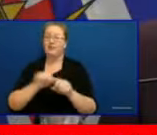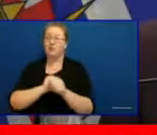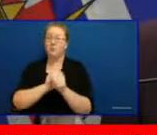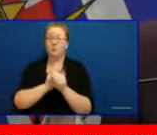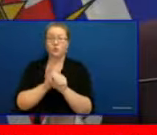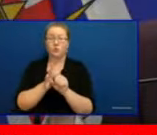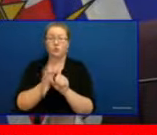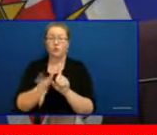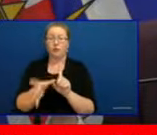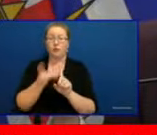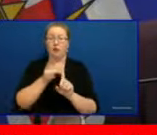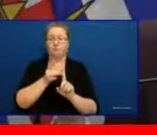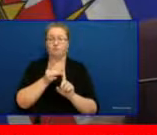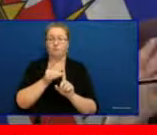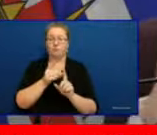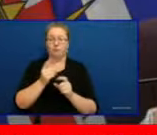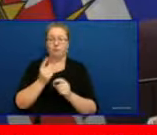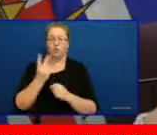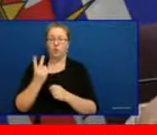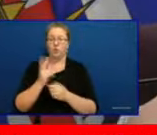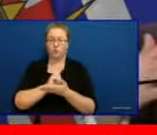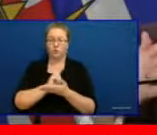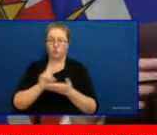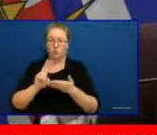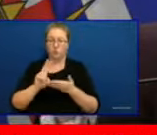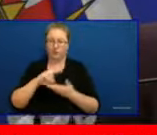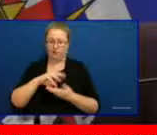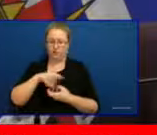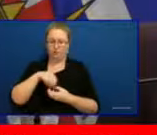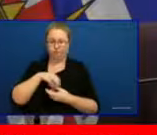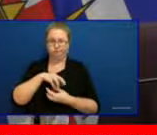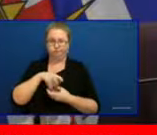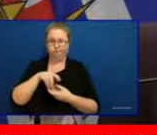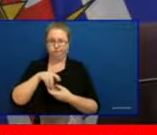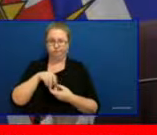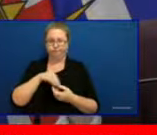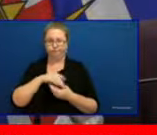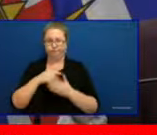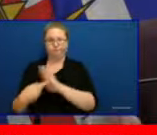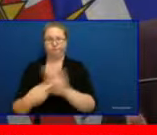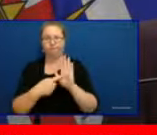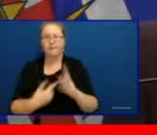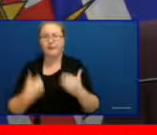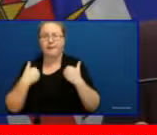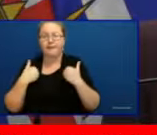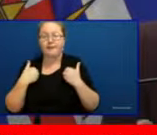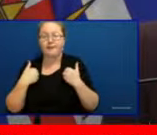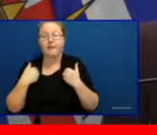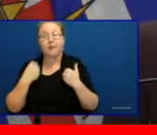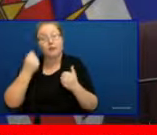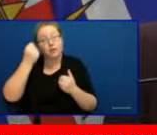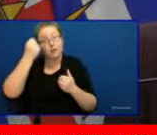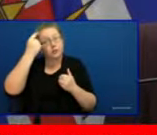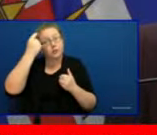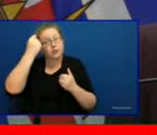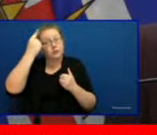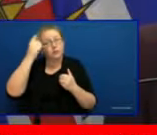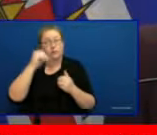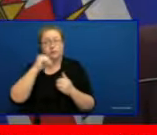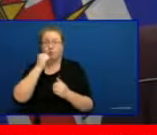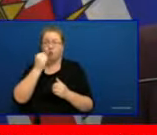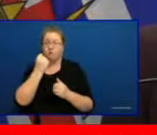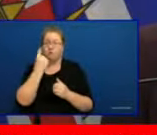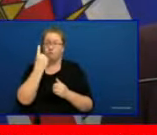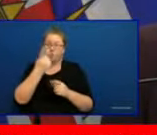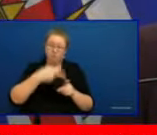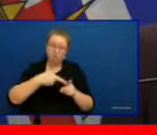with a 2-week incubation period. We're always a little bit playing catch up, but I want people to see today that this is not